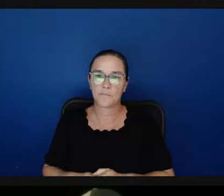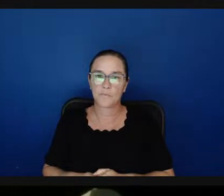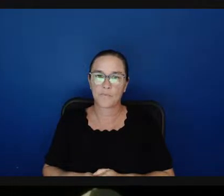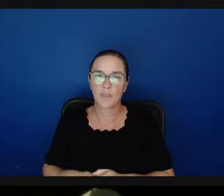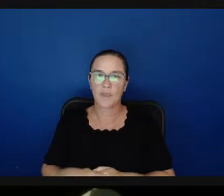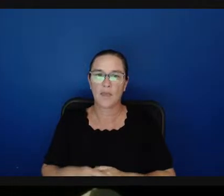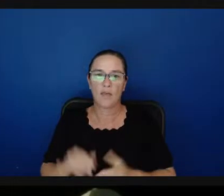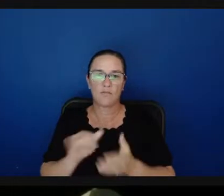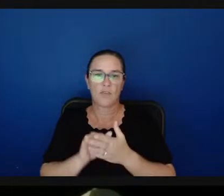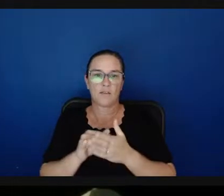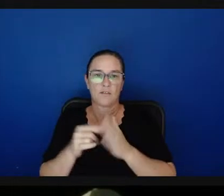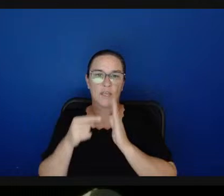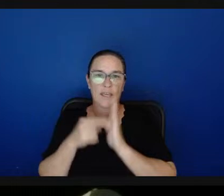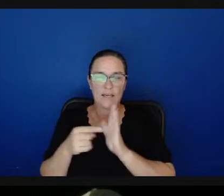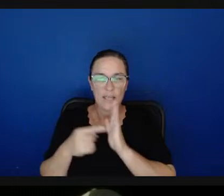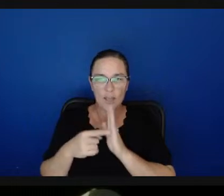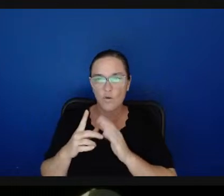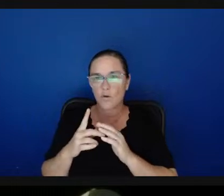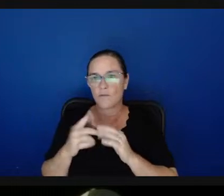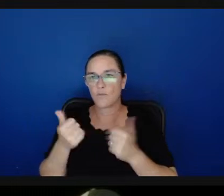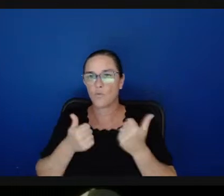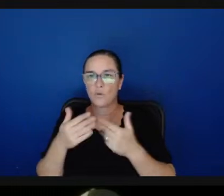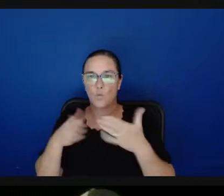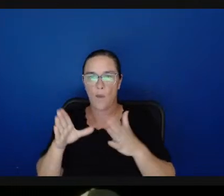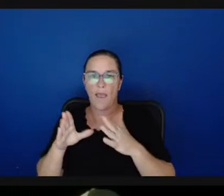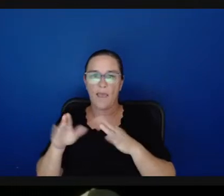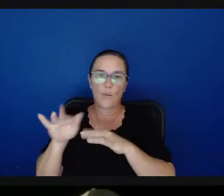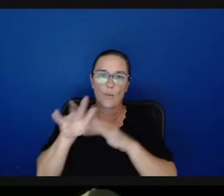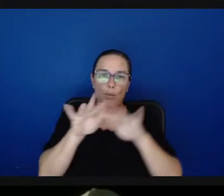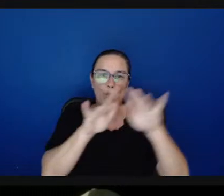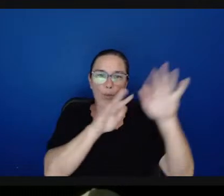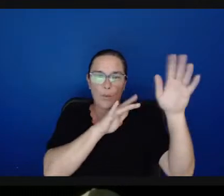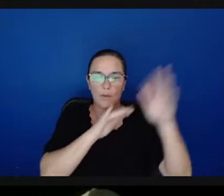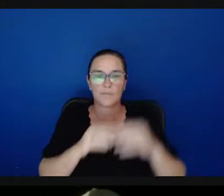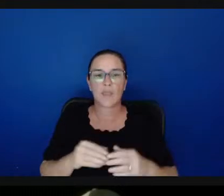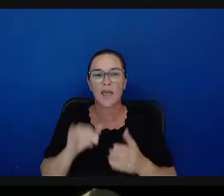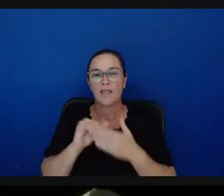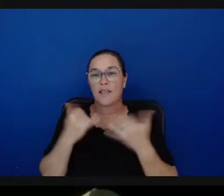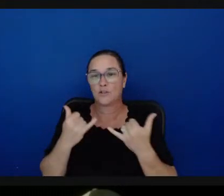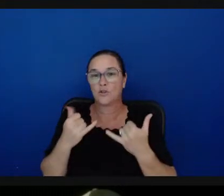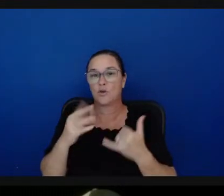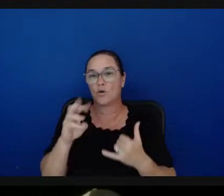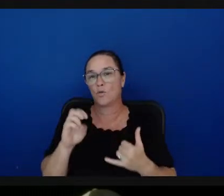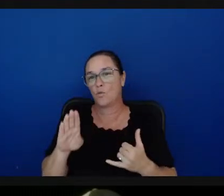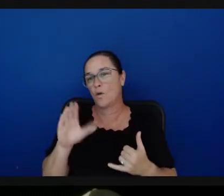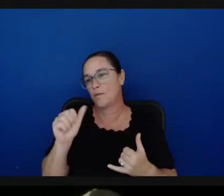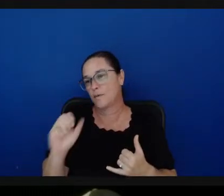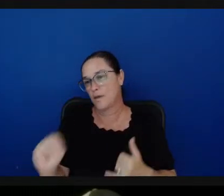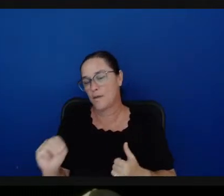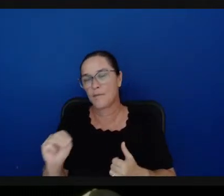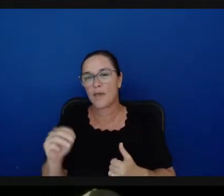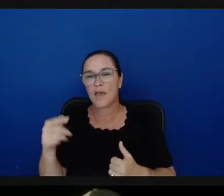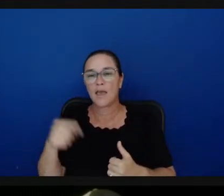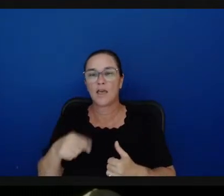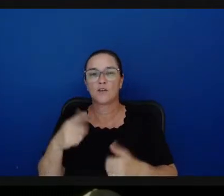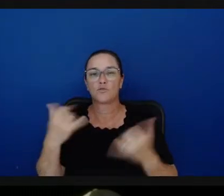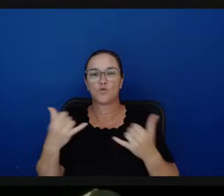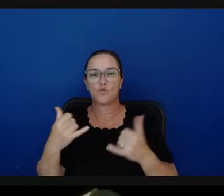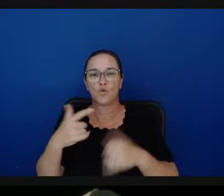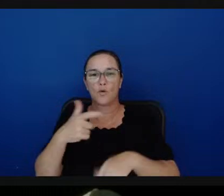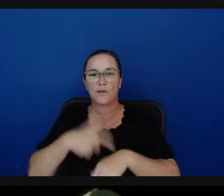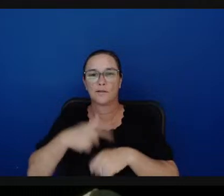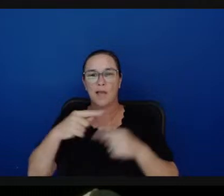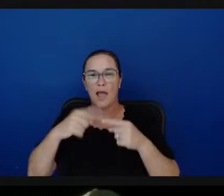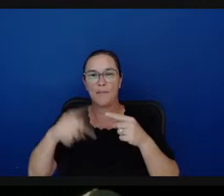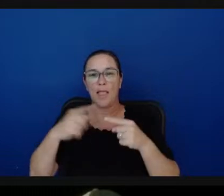indicator of the directions here. So that's the current webcam views. We'll come to some time lapses here in a few minutes. But